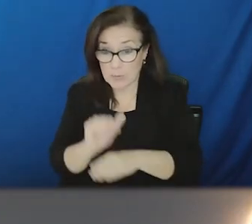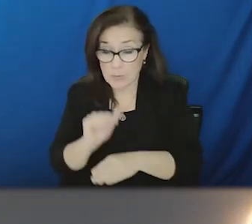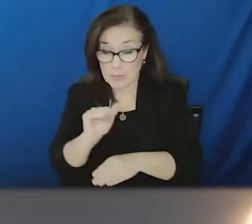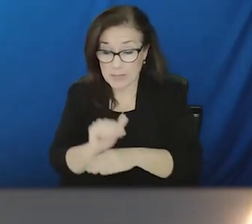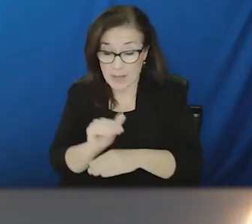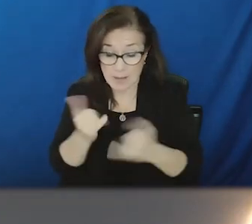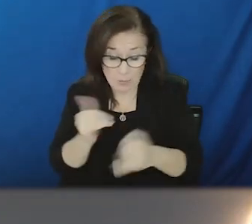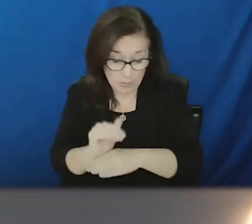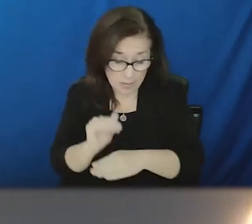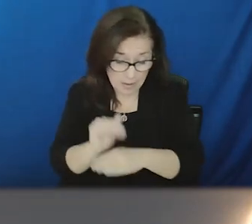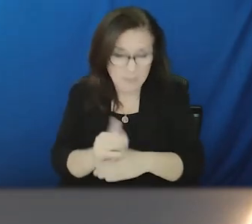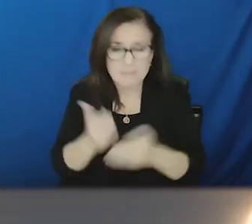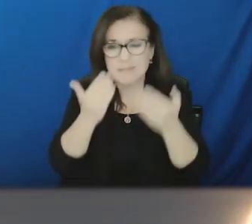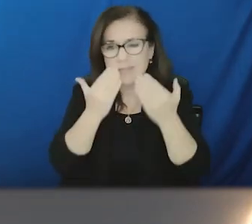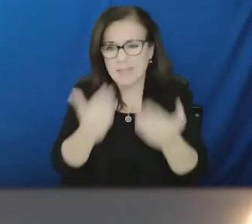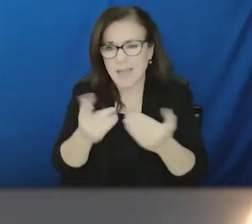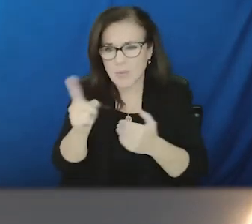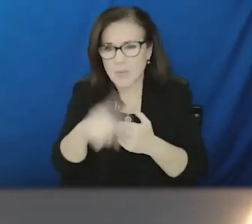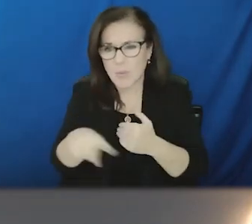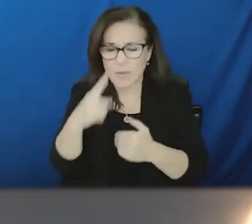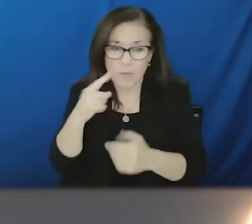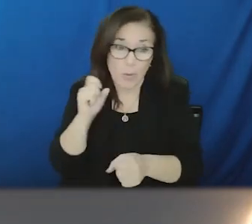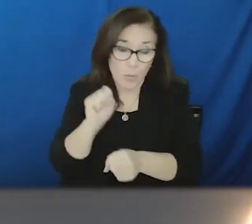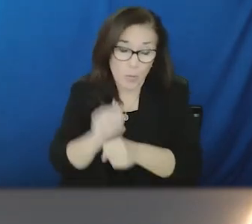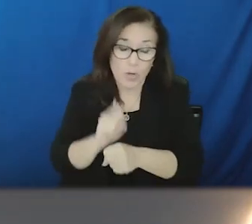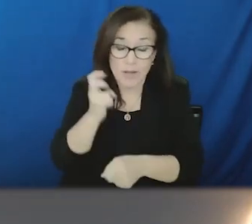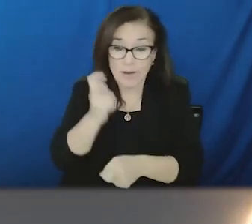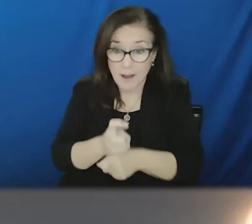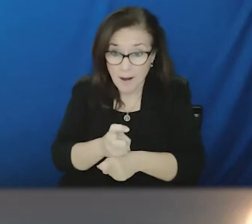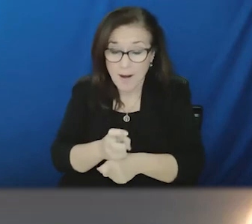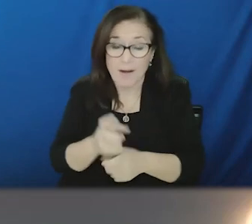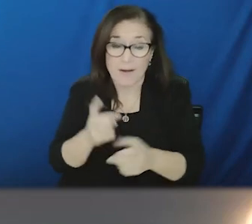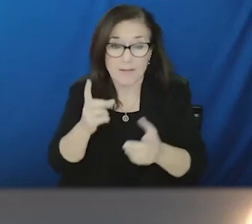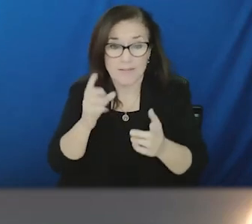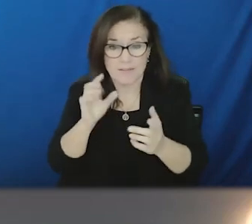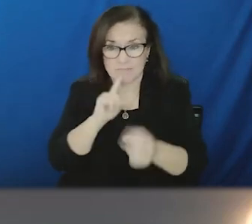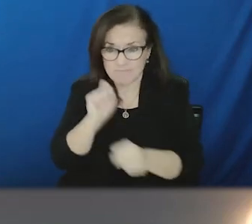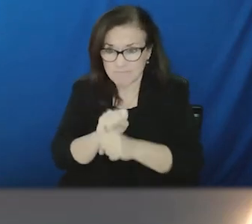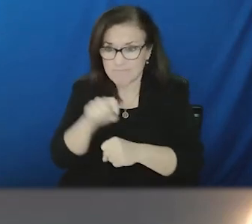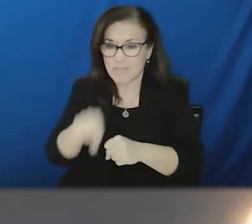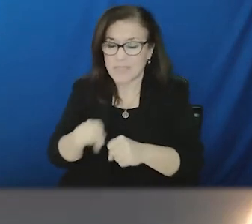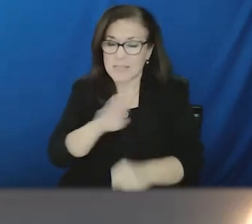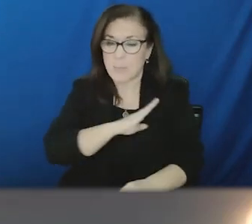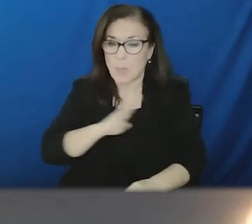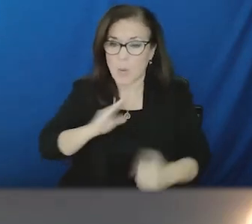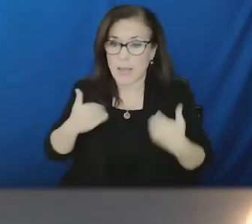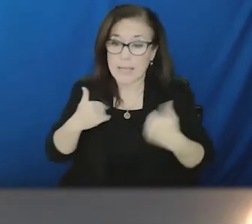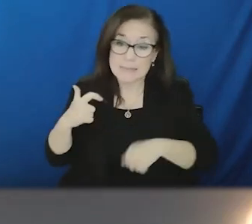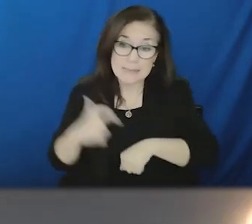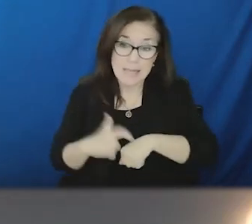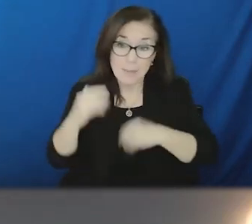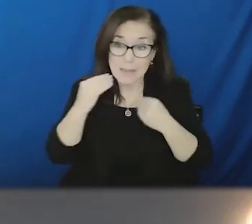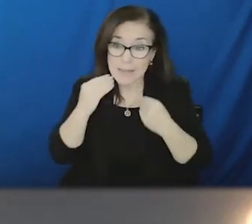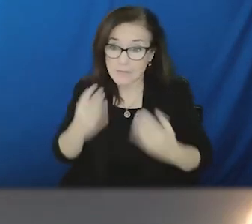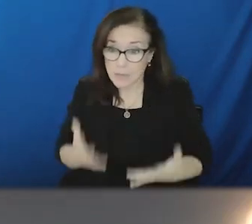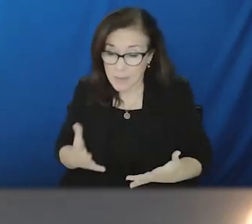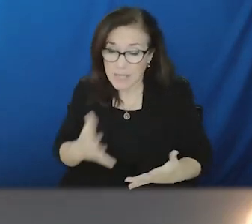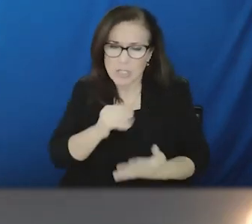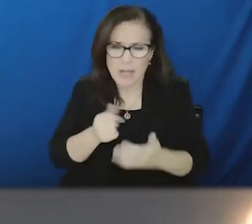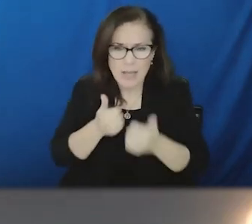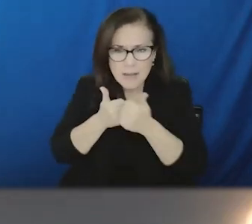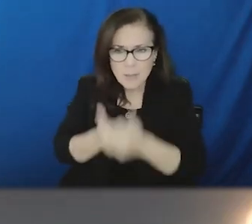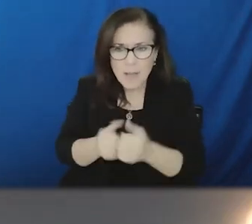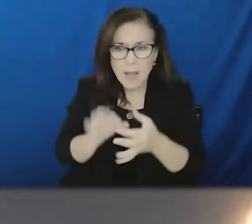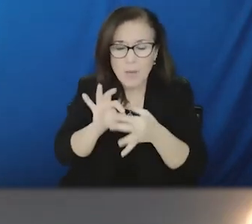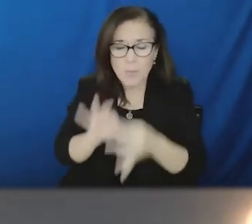who worked so hard to ensure that this board has timely information to be thoughtful and also compliant with all rules